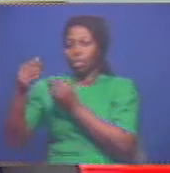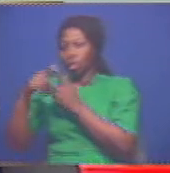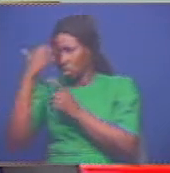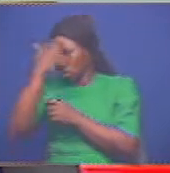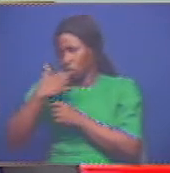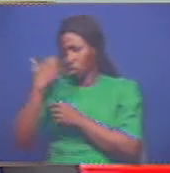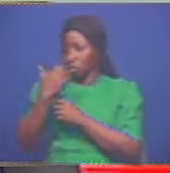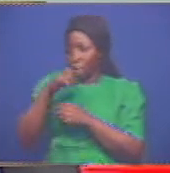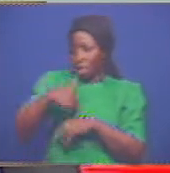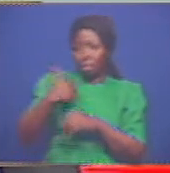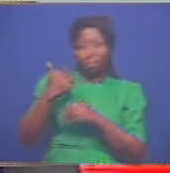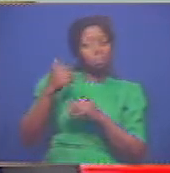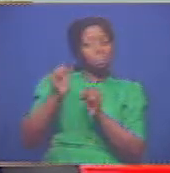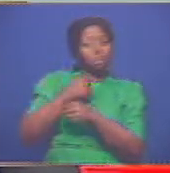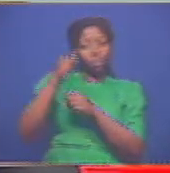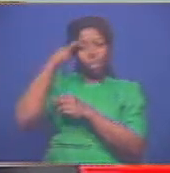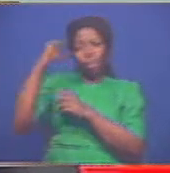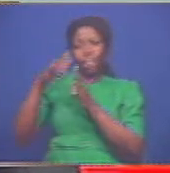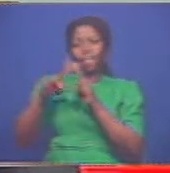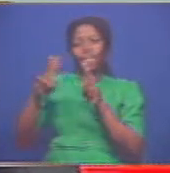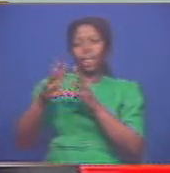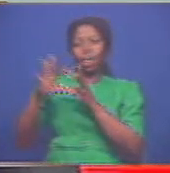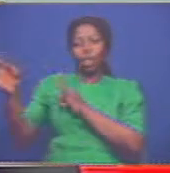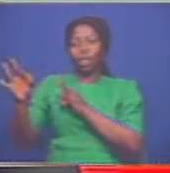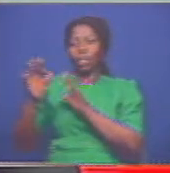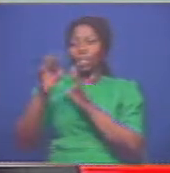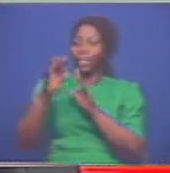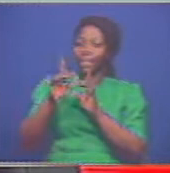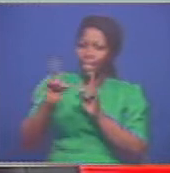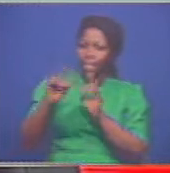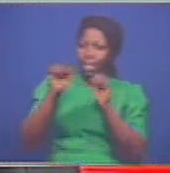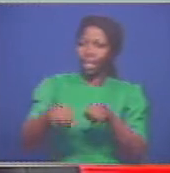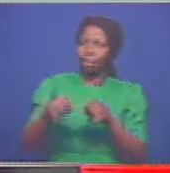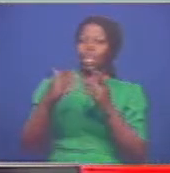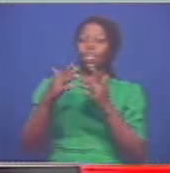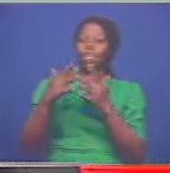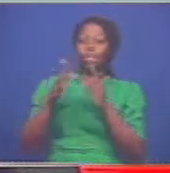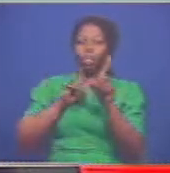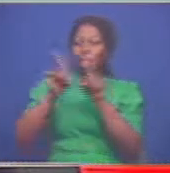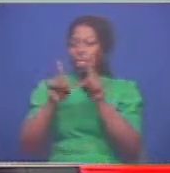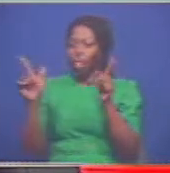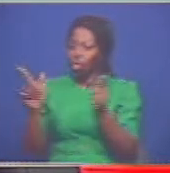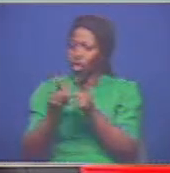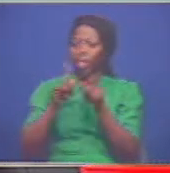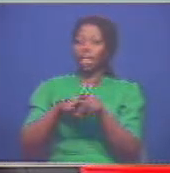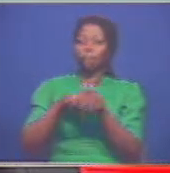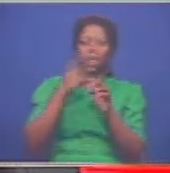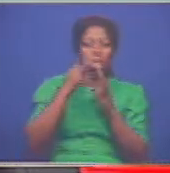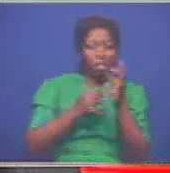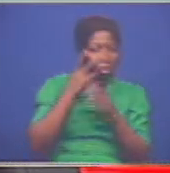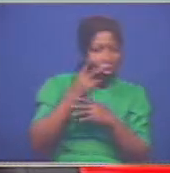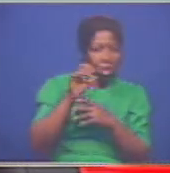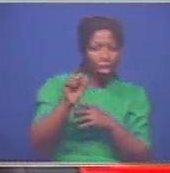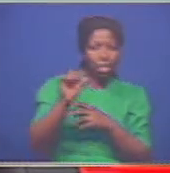cannot imagine. Mm. A very long distance can be covered in some few minutes. Yeah. If you look at even SGR, which has been implemented, mm-hmm. you come